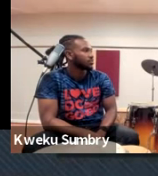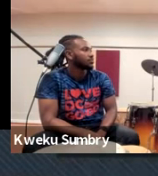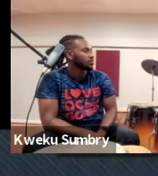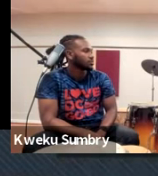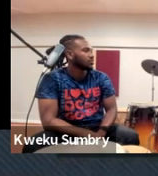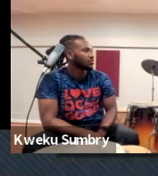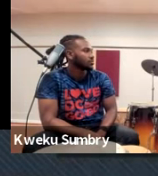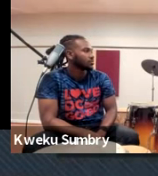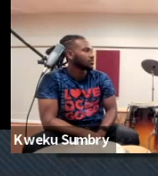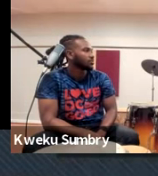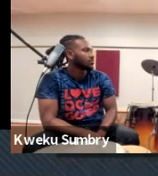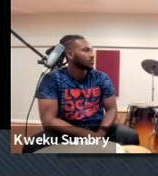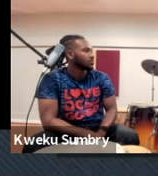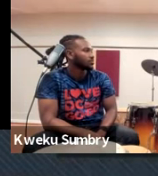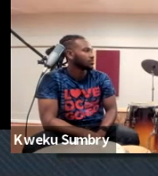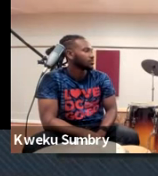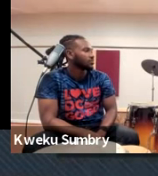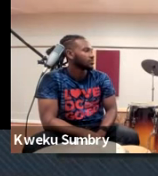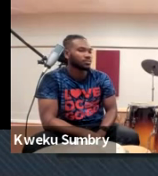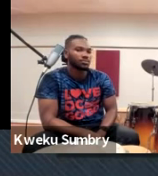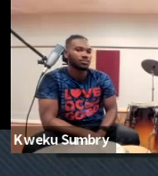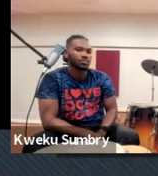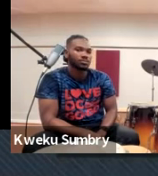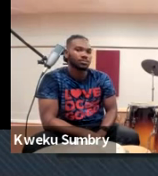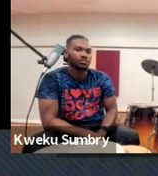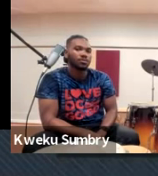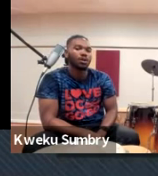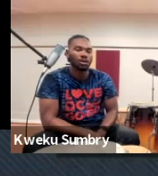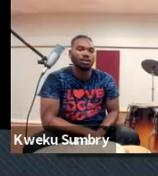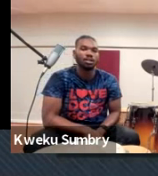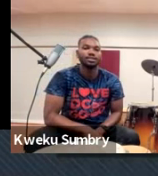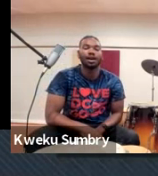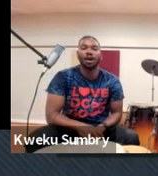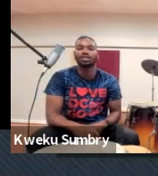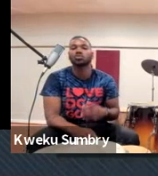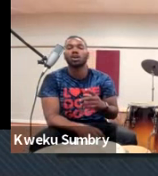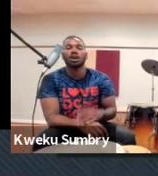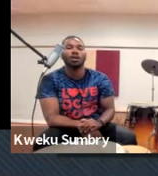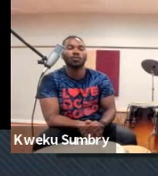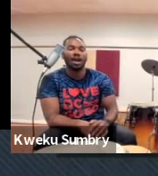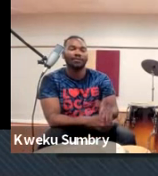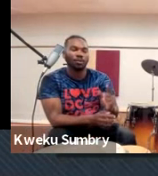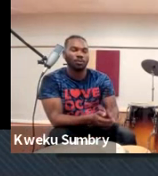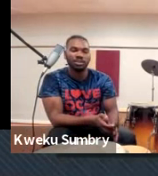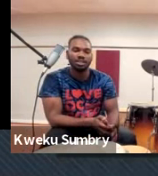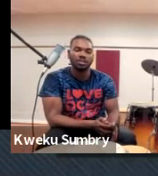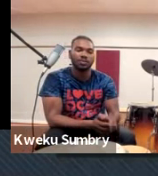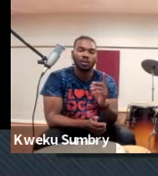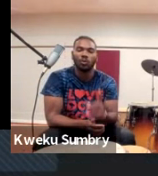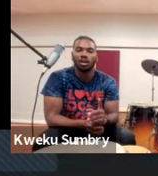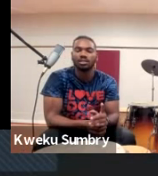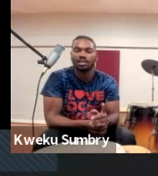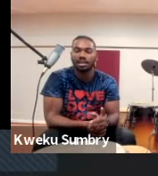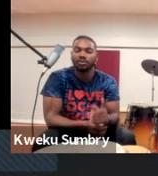he'll work all night, but a lot of times it just be them two. Okay. Now, I just want I want PJ to